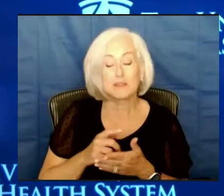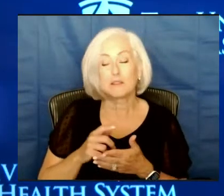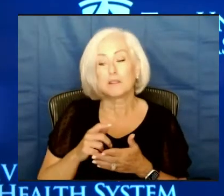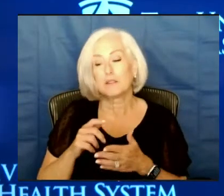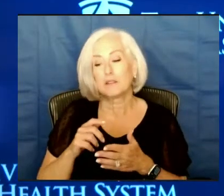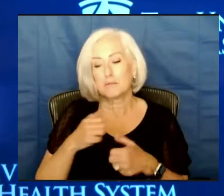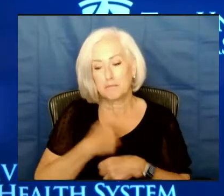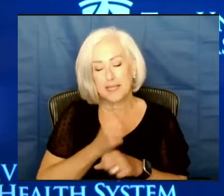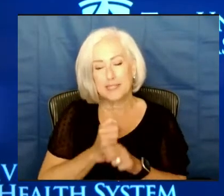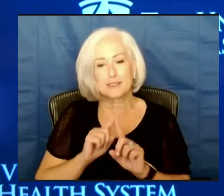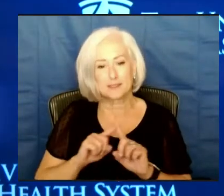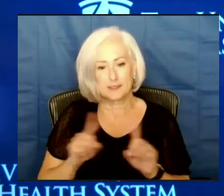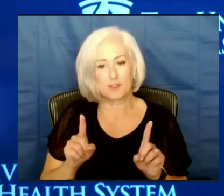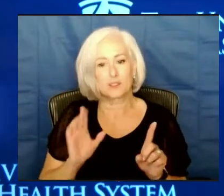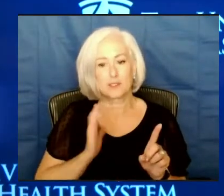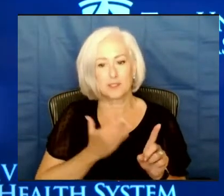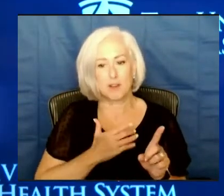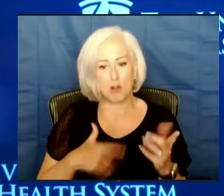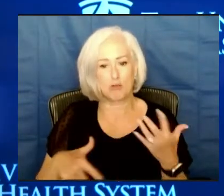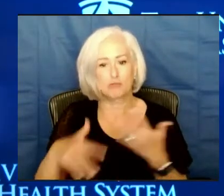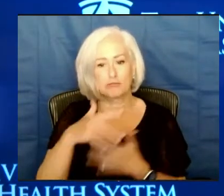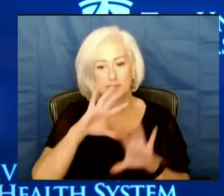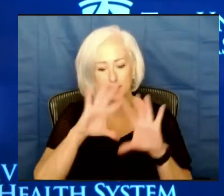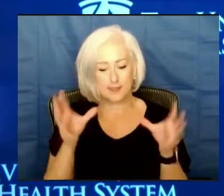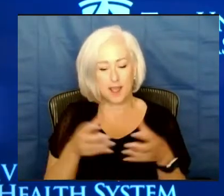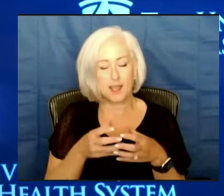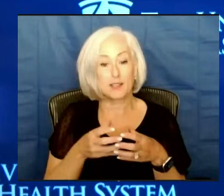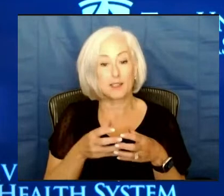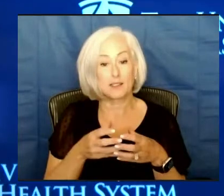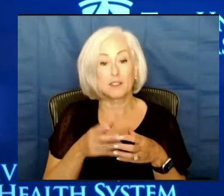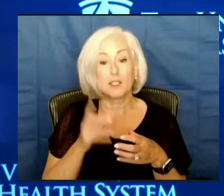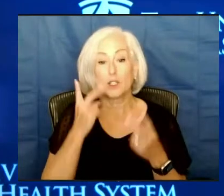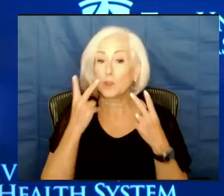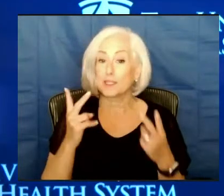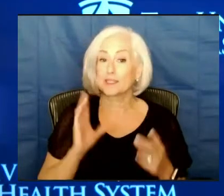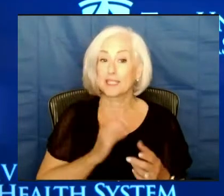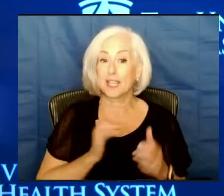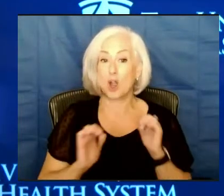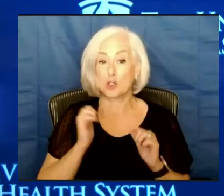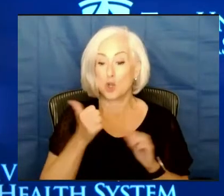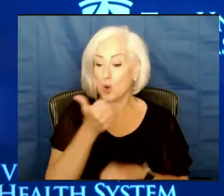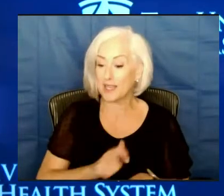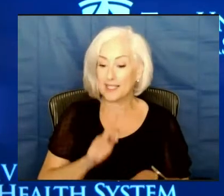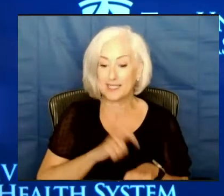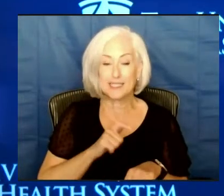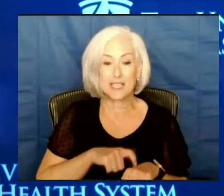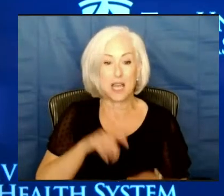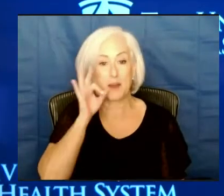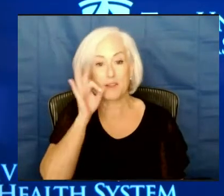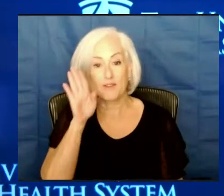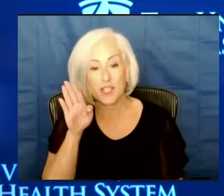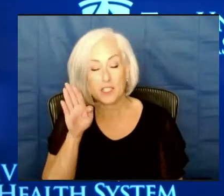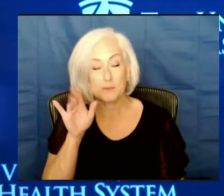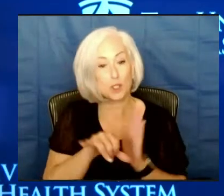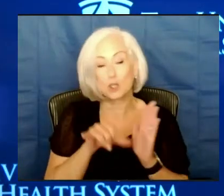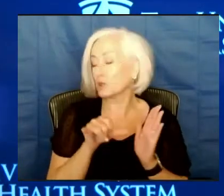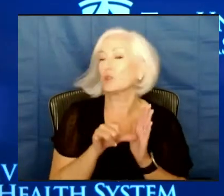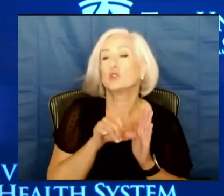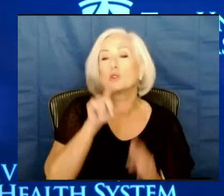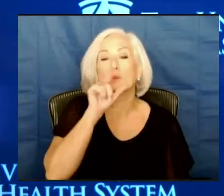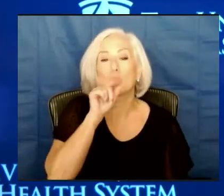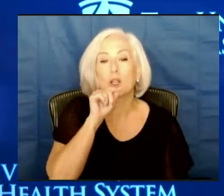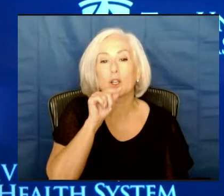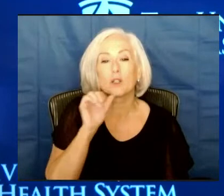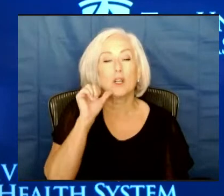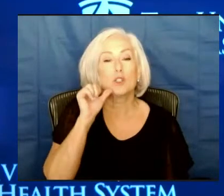our world. Don't forget, you can catch our shows anytime by logging on to Facebook, YouTube, and Twitter. Tomorrow, we're going to look